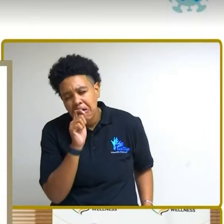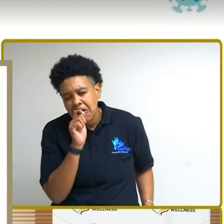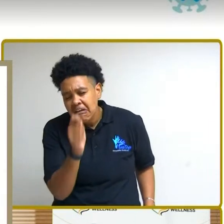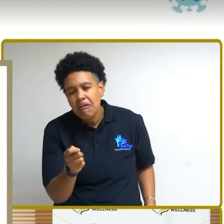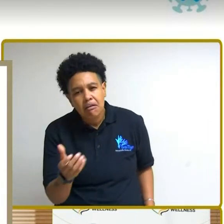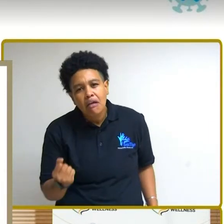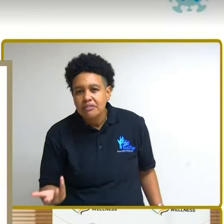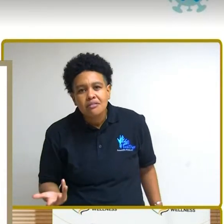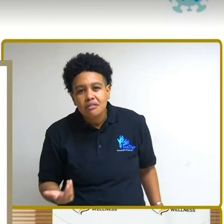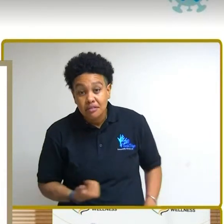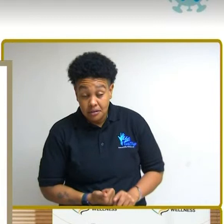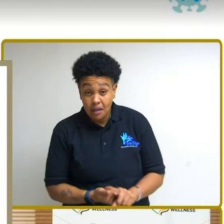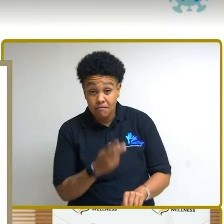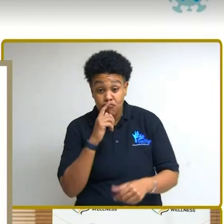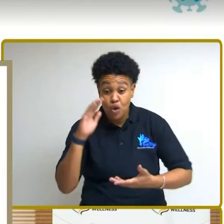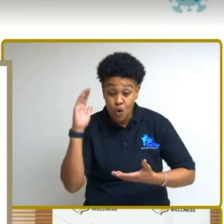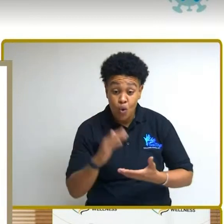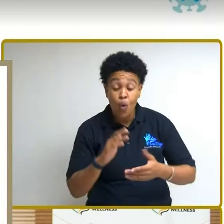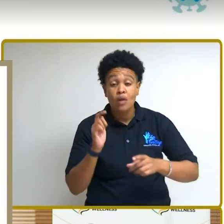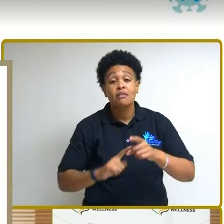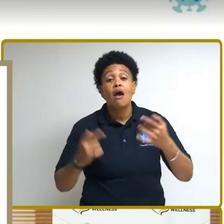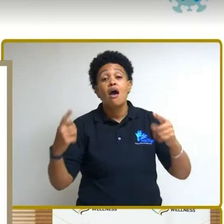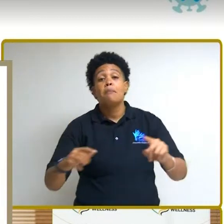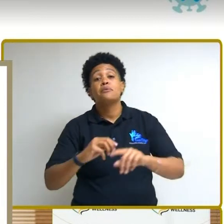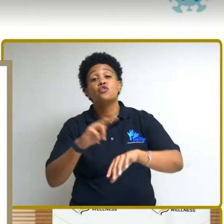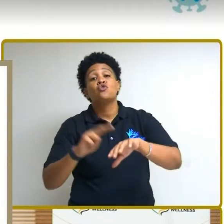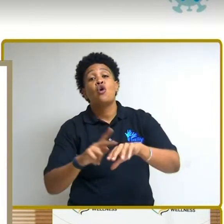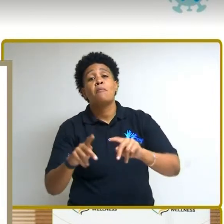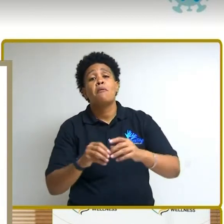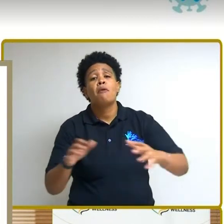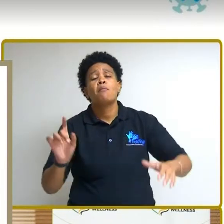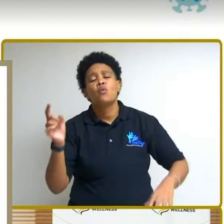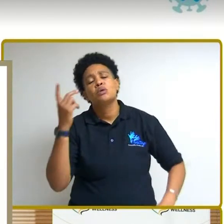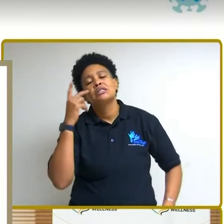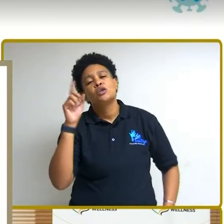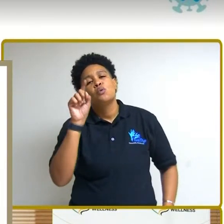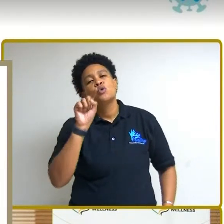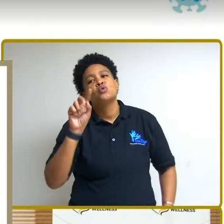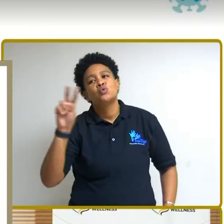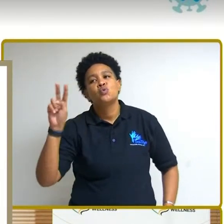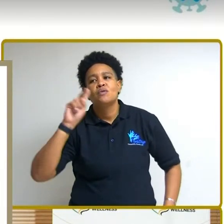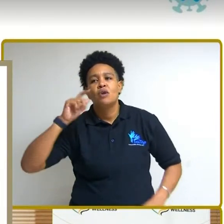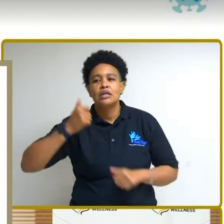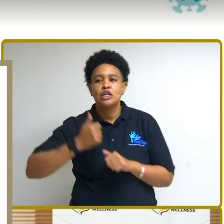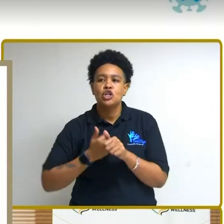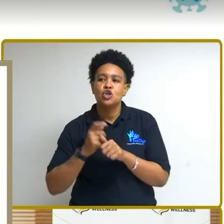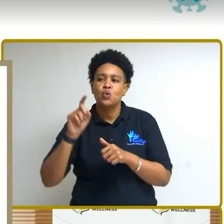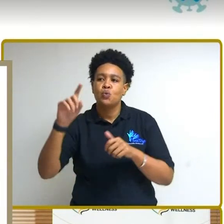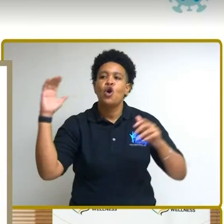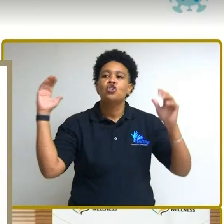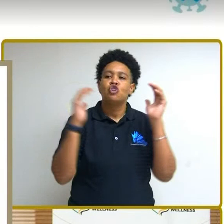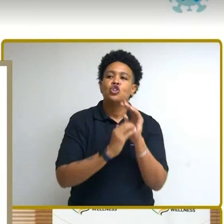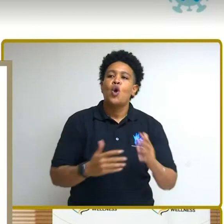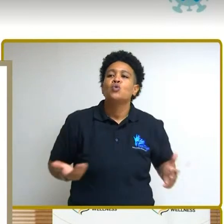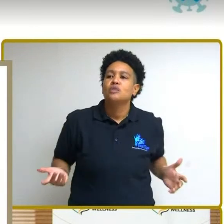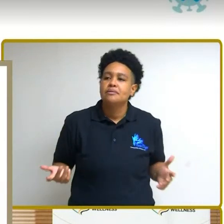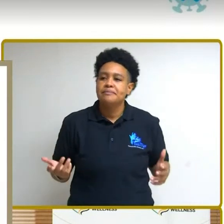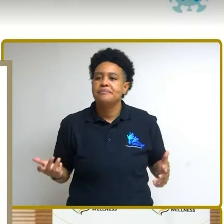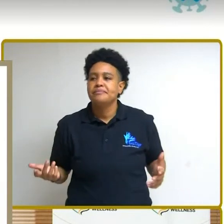that would have happened in the normal population, where you see 1 to 2 per 1,000.